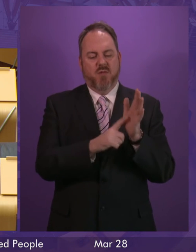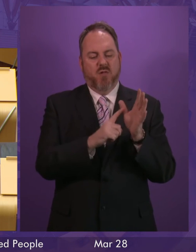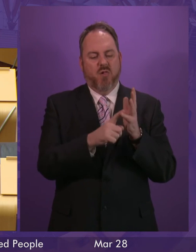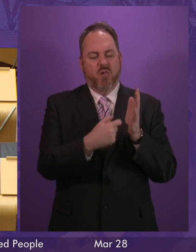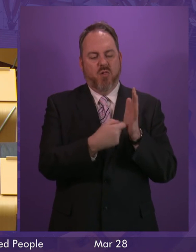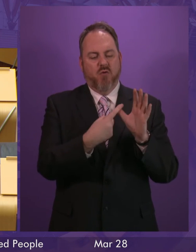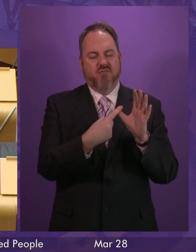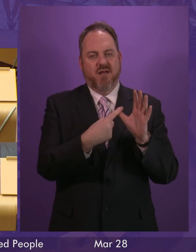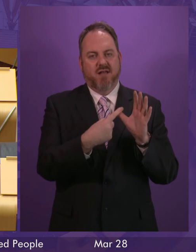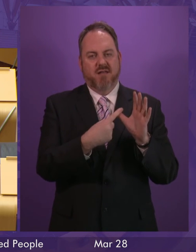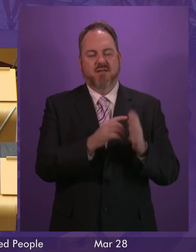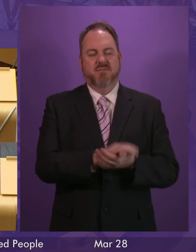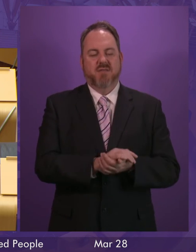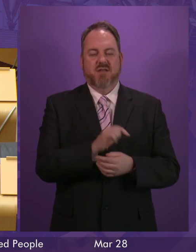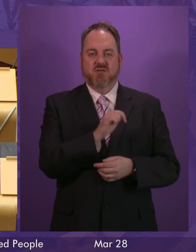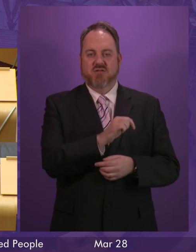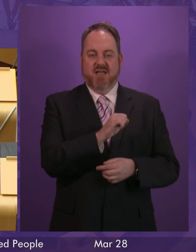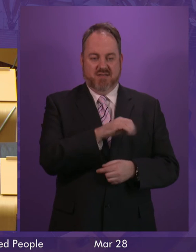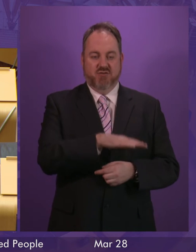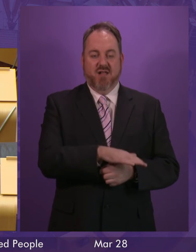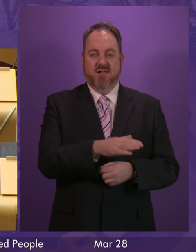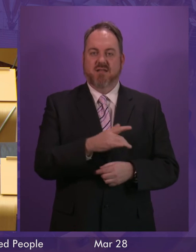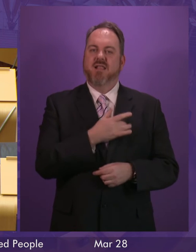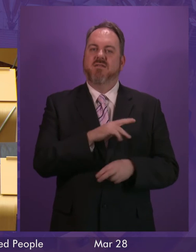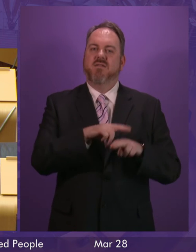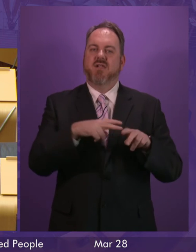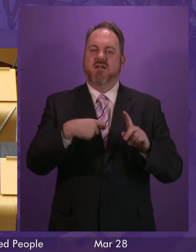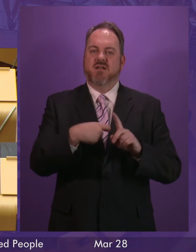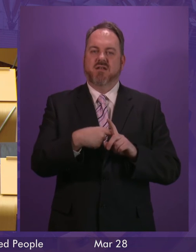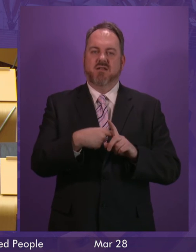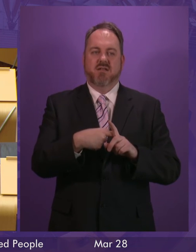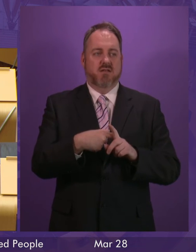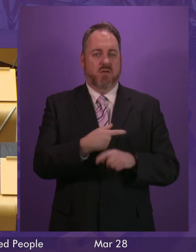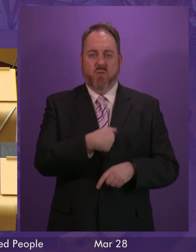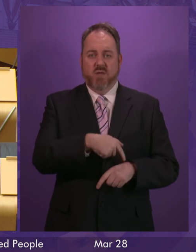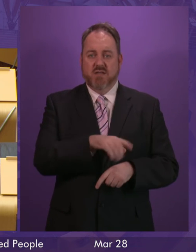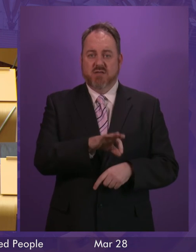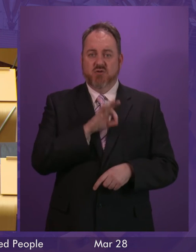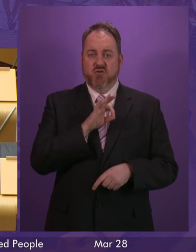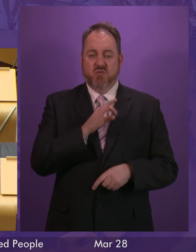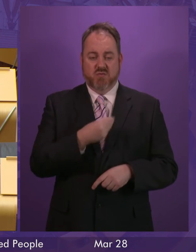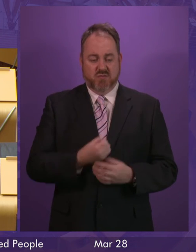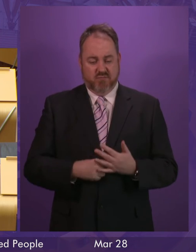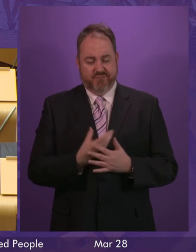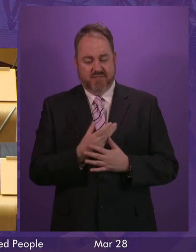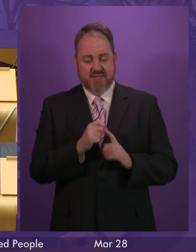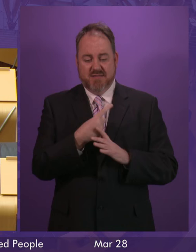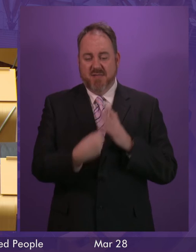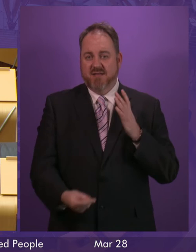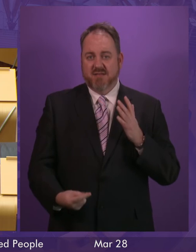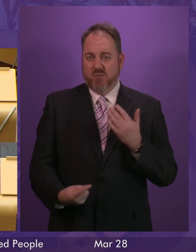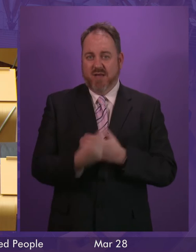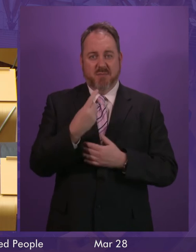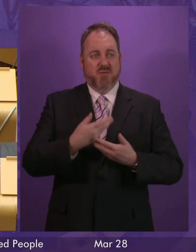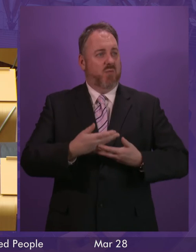mum to seven-year-old Brodie from Falkirk. No one chooses to have a disability. It can happen to any one of